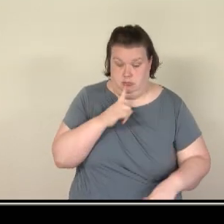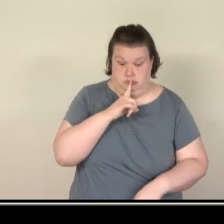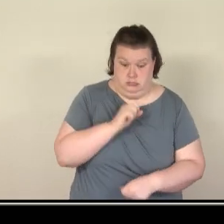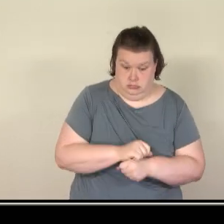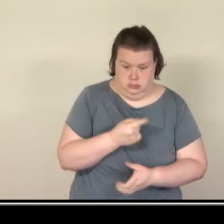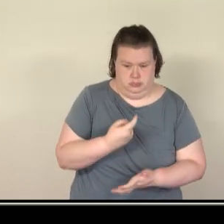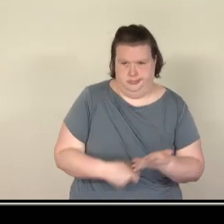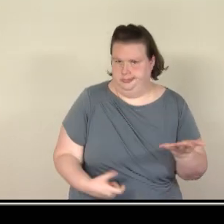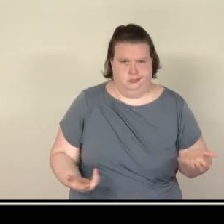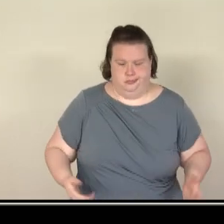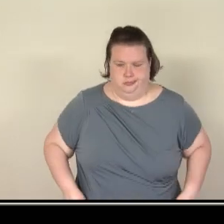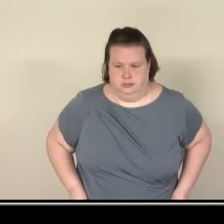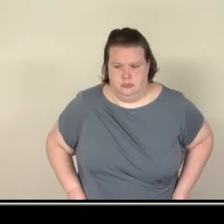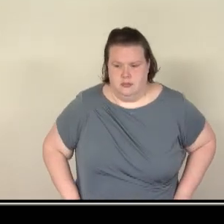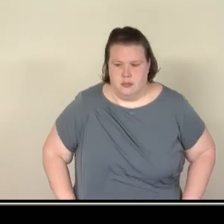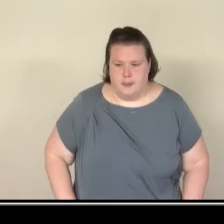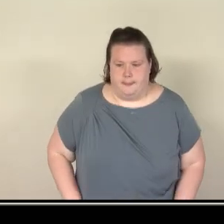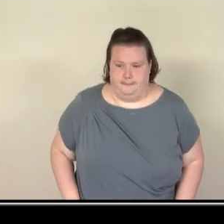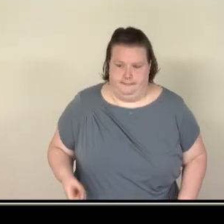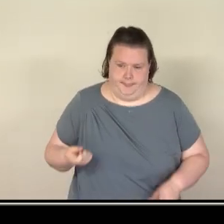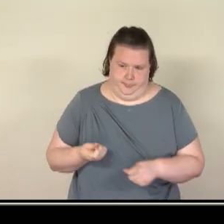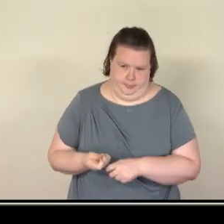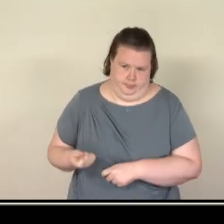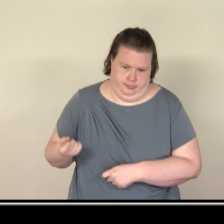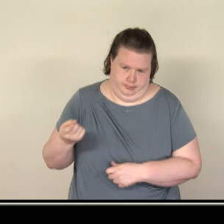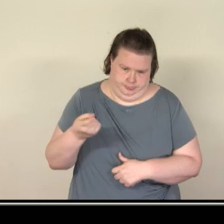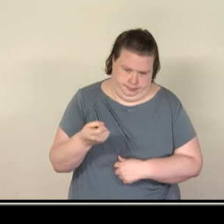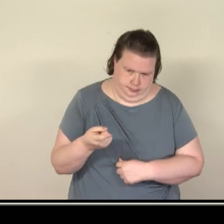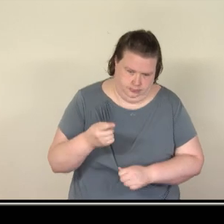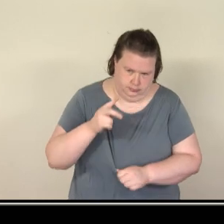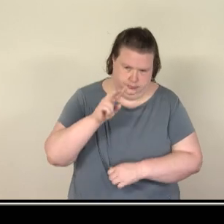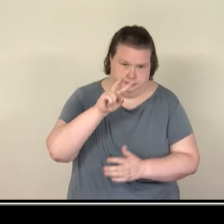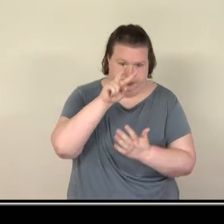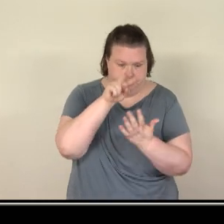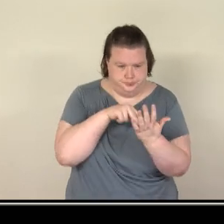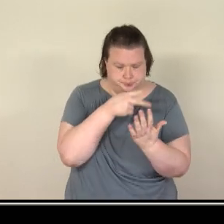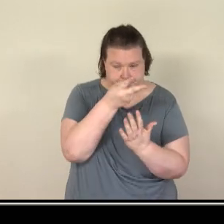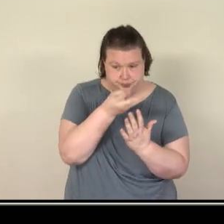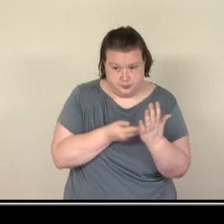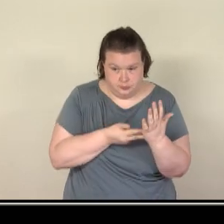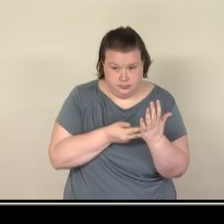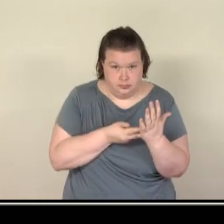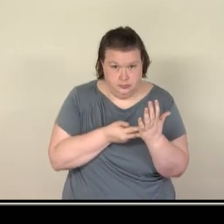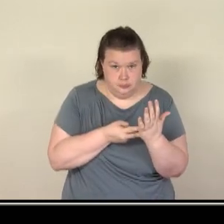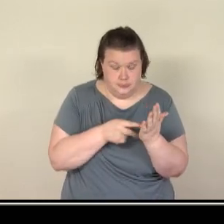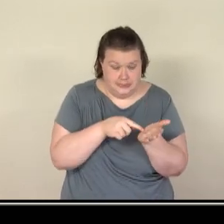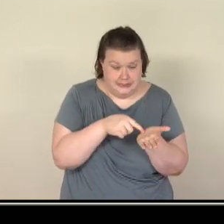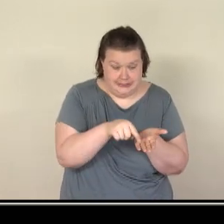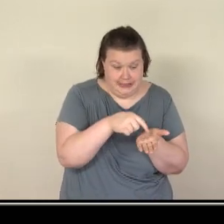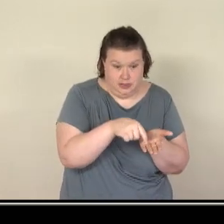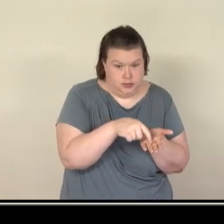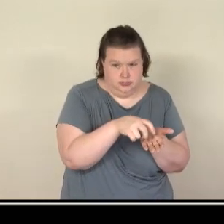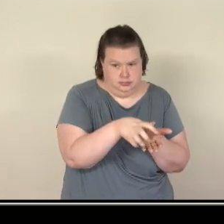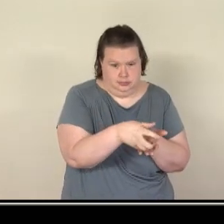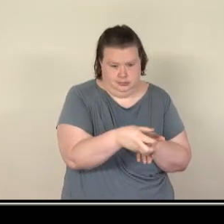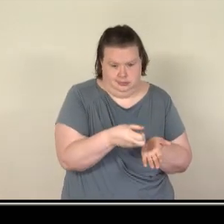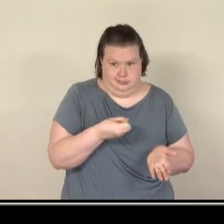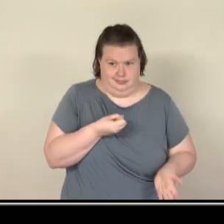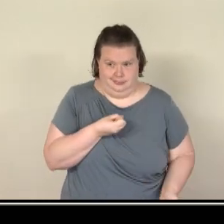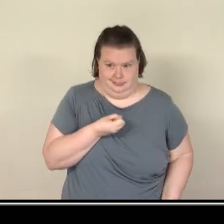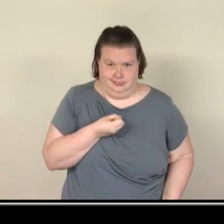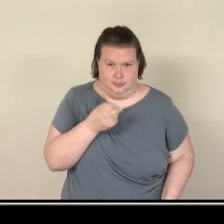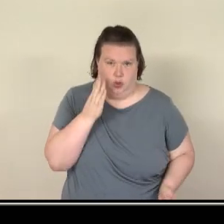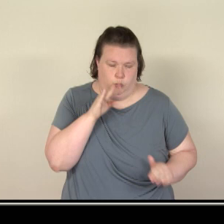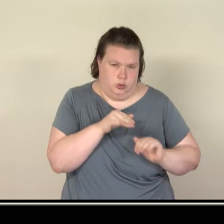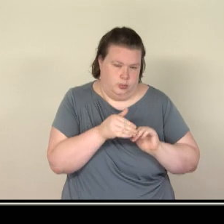I expect next year, after we start bringing some of those dyslexia salaries back into the general fund and do some of that,